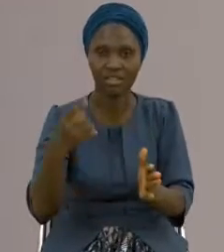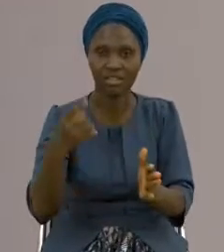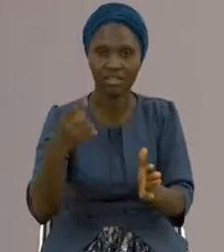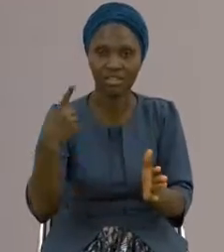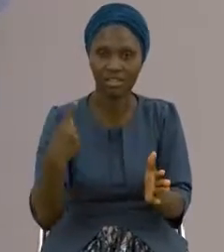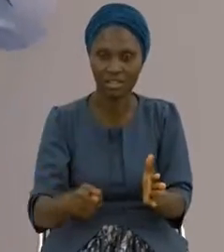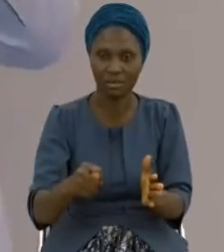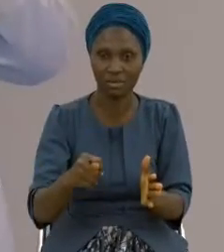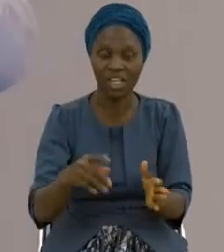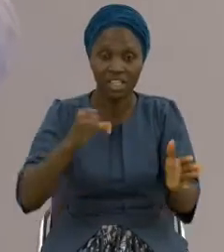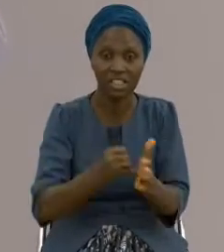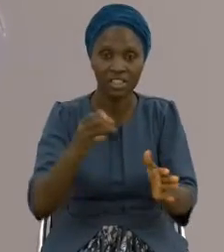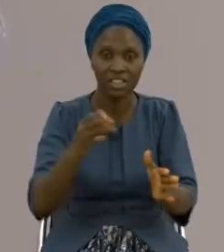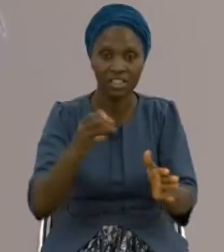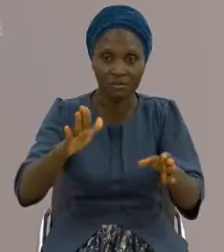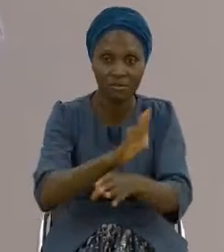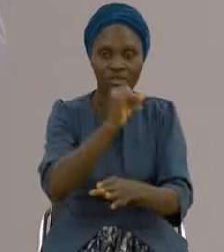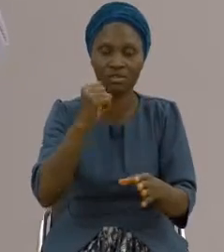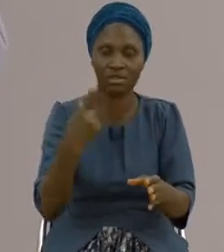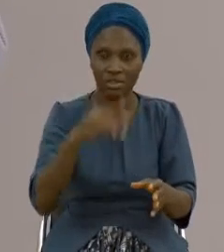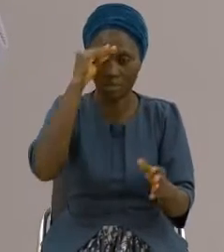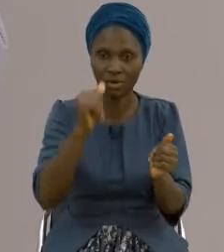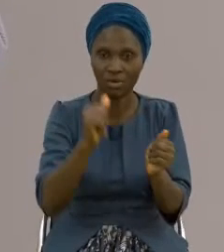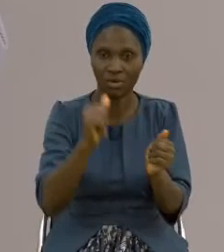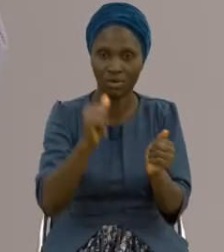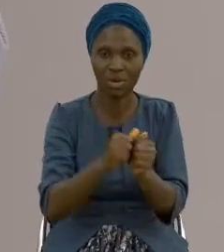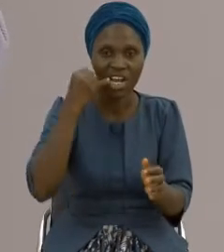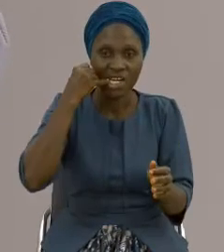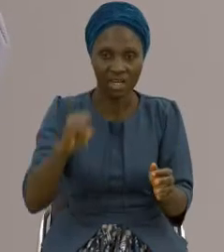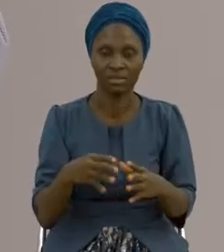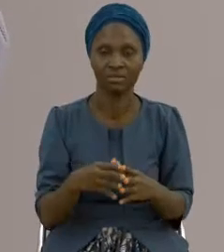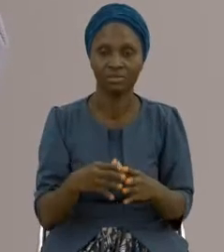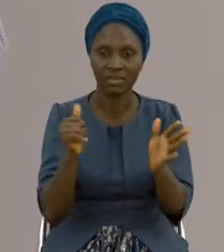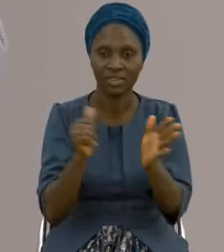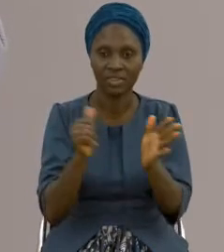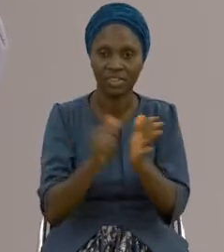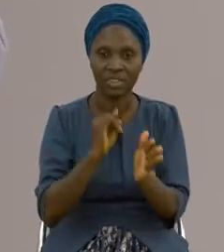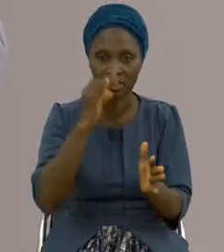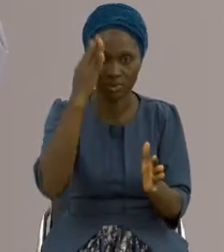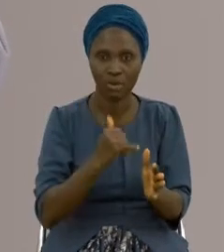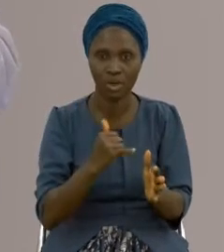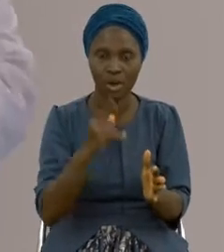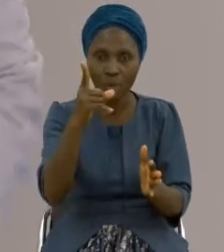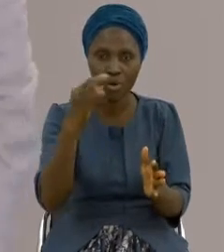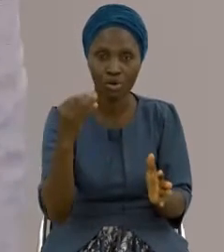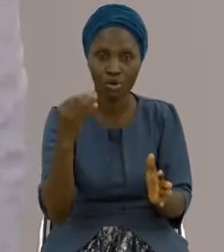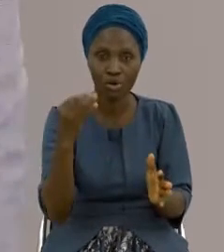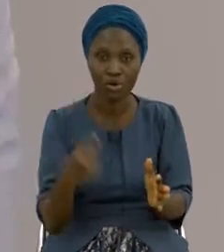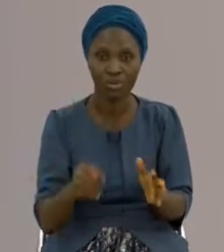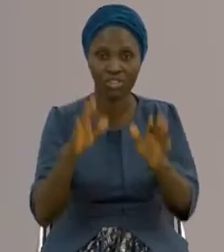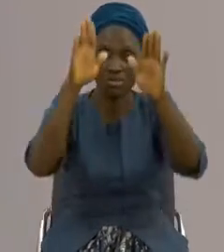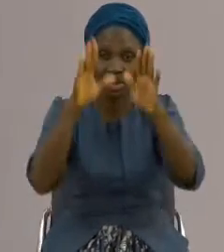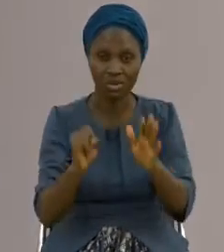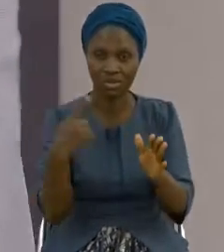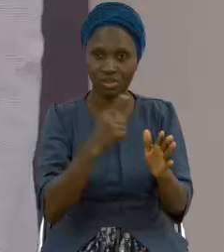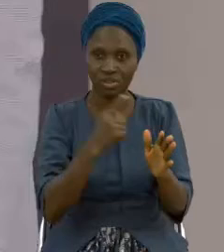self. That's why one of the miracles the Lord wants to perform is